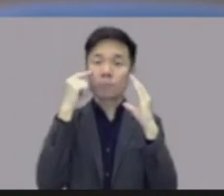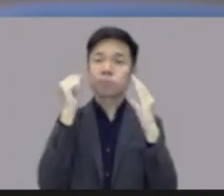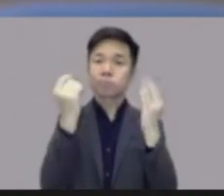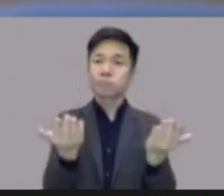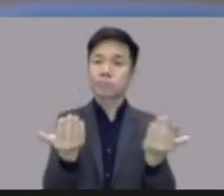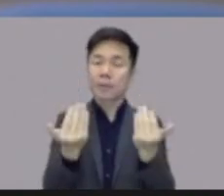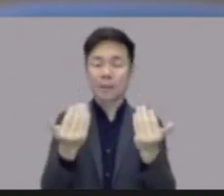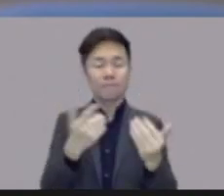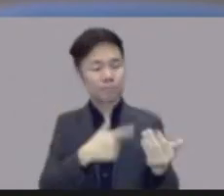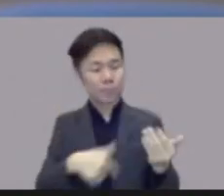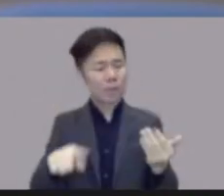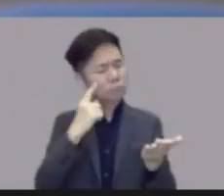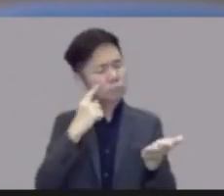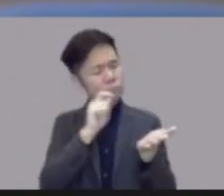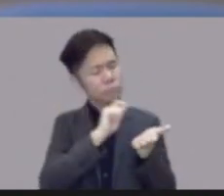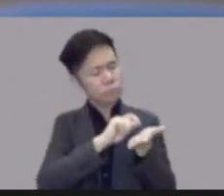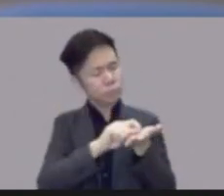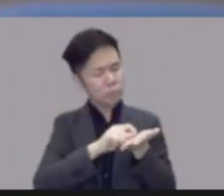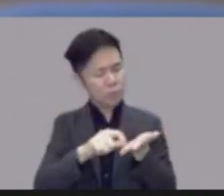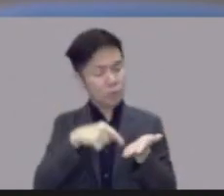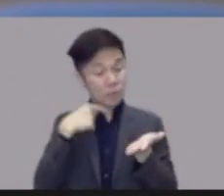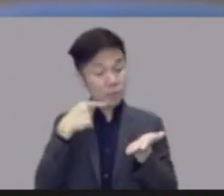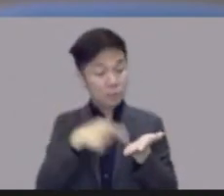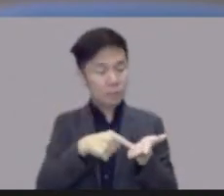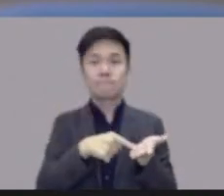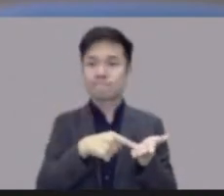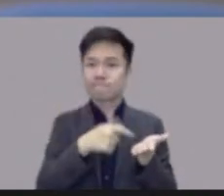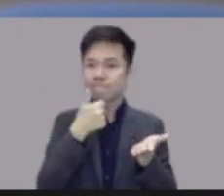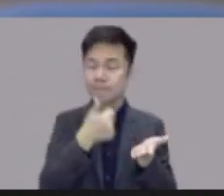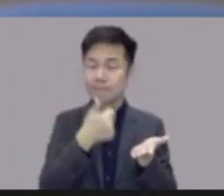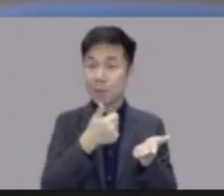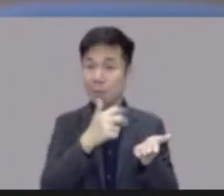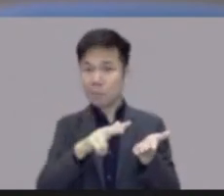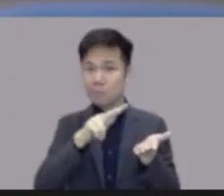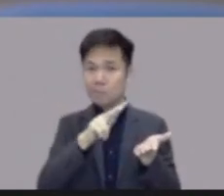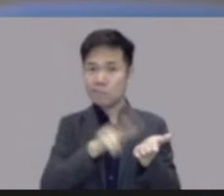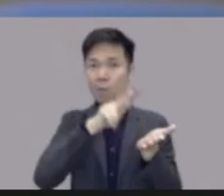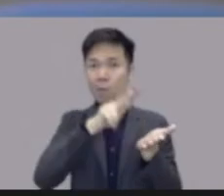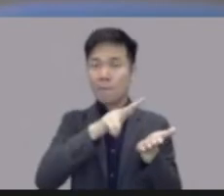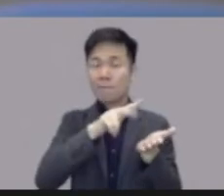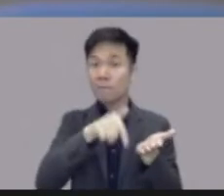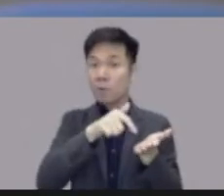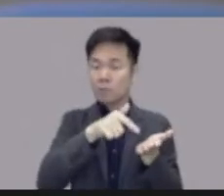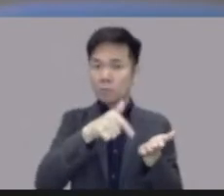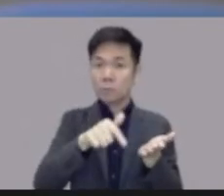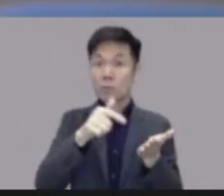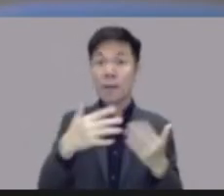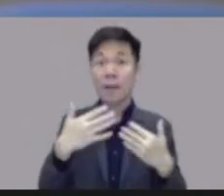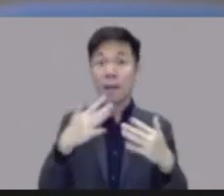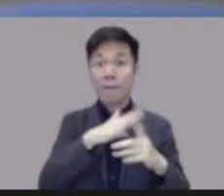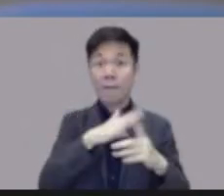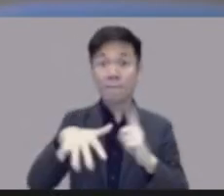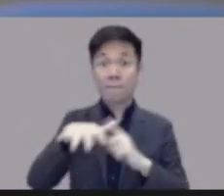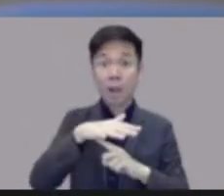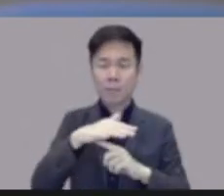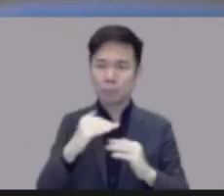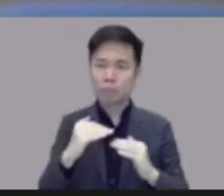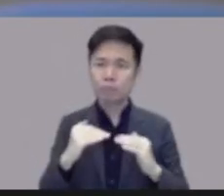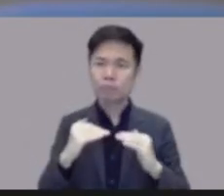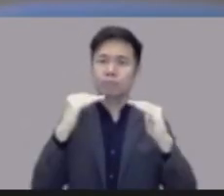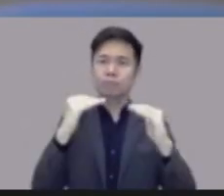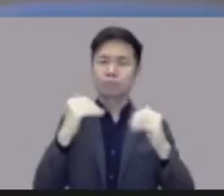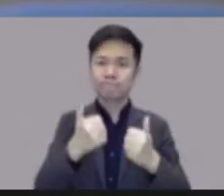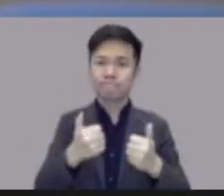towards a healthier environment in Asia and the Pacific I wish us fruitful deliberations